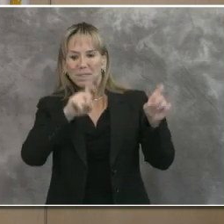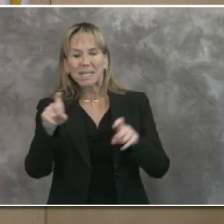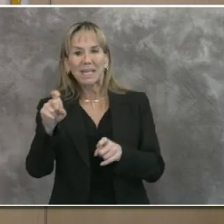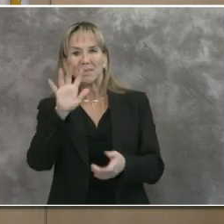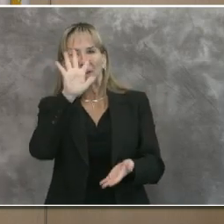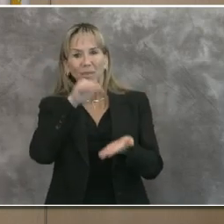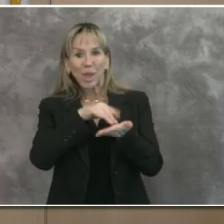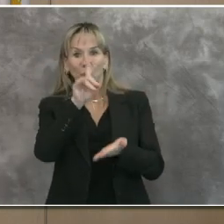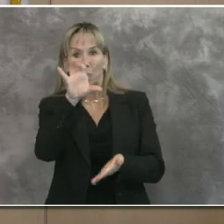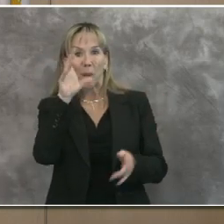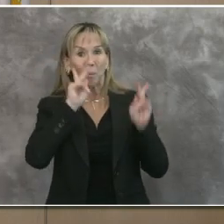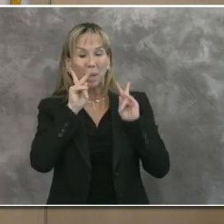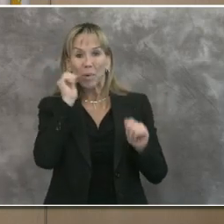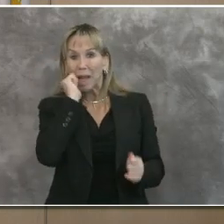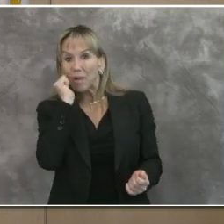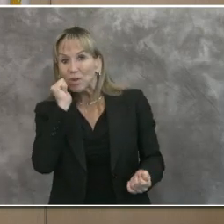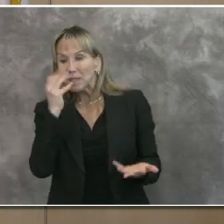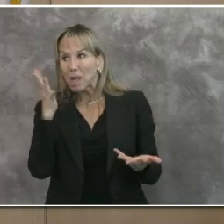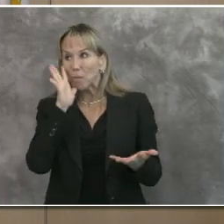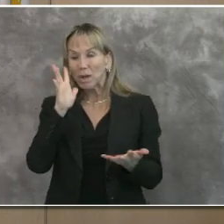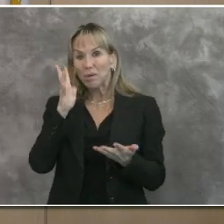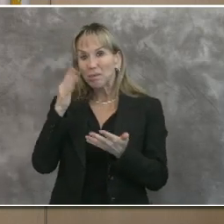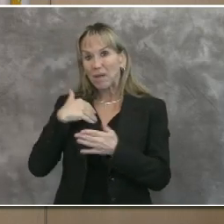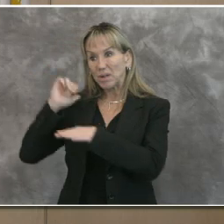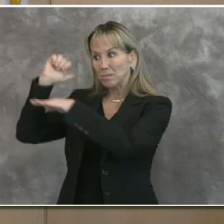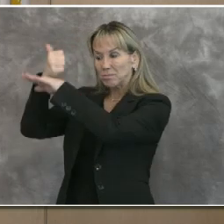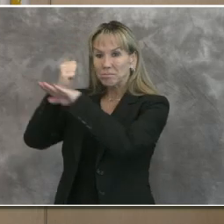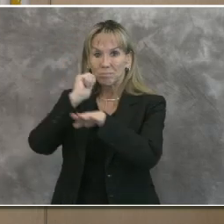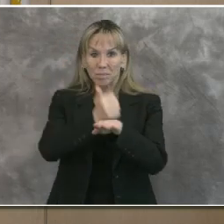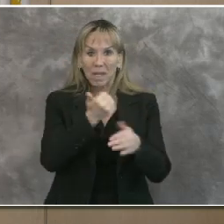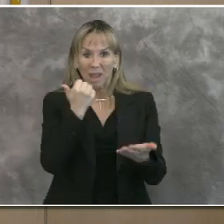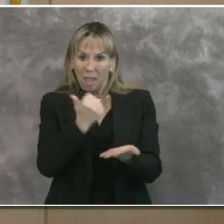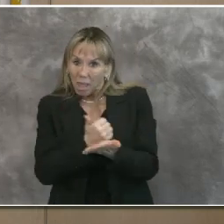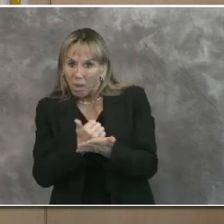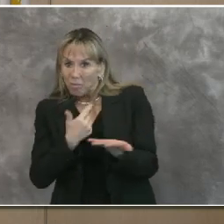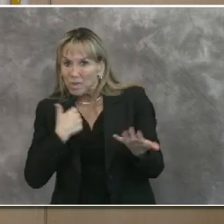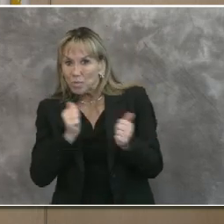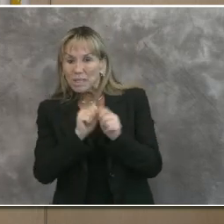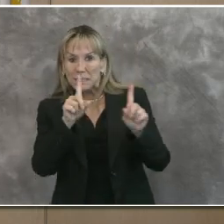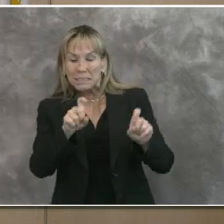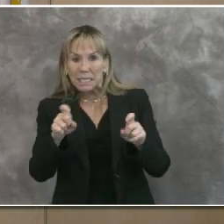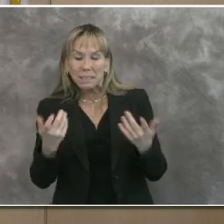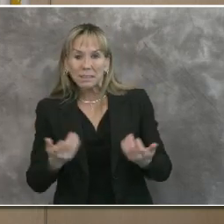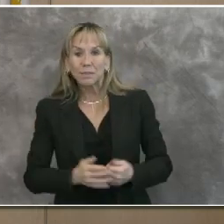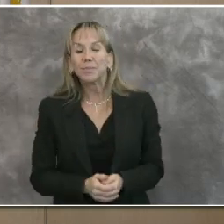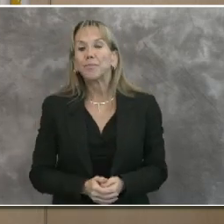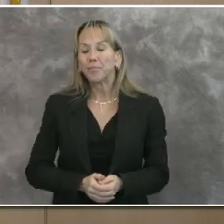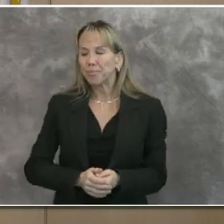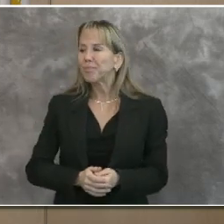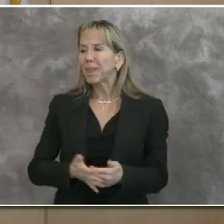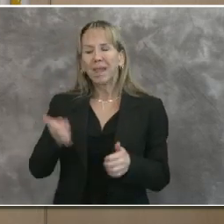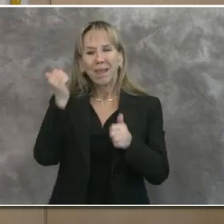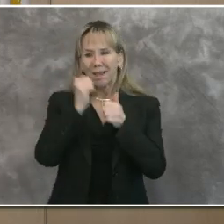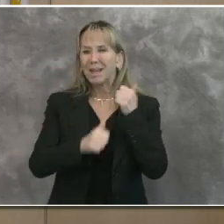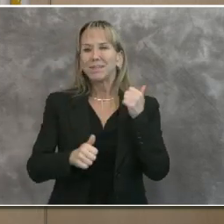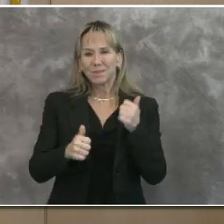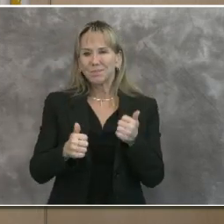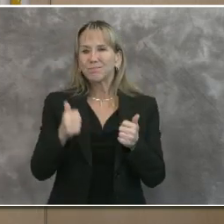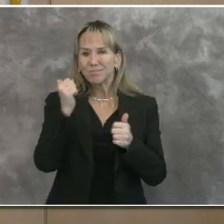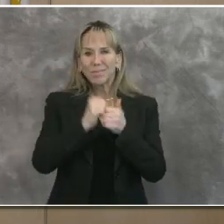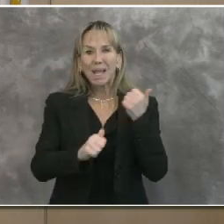get a better picture of what's happening here with COVID-19? Well, every additional strategy that